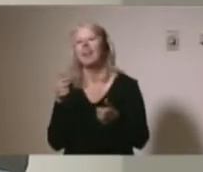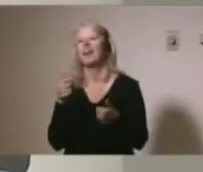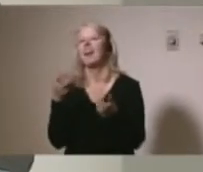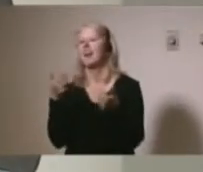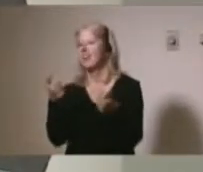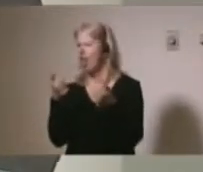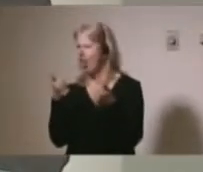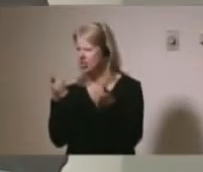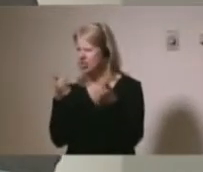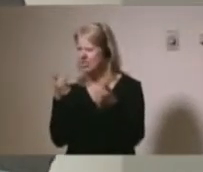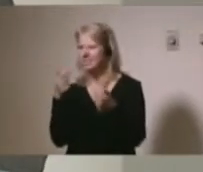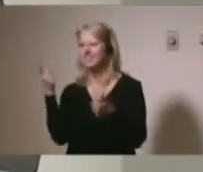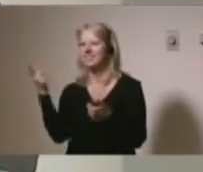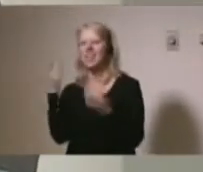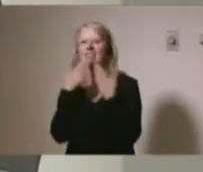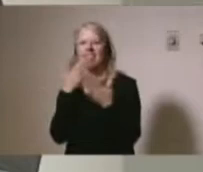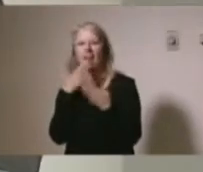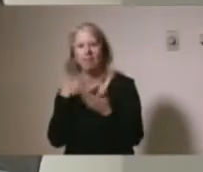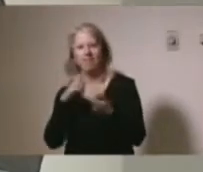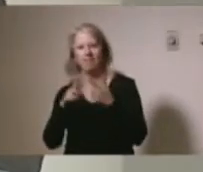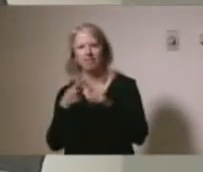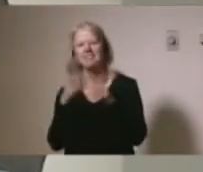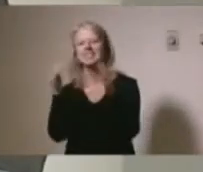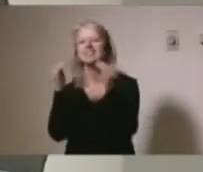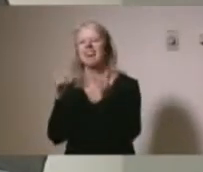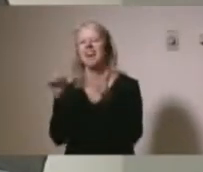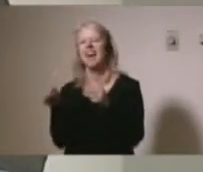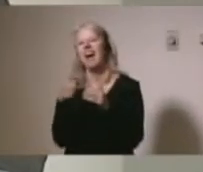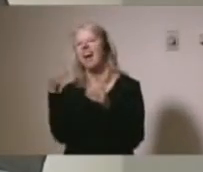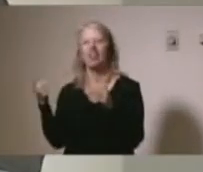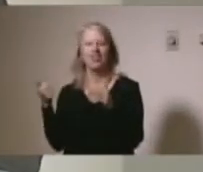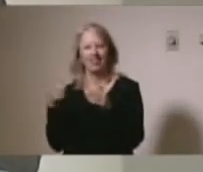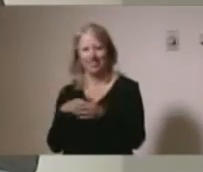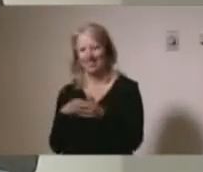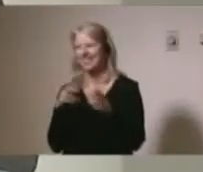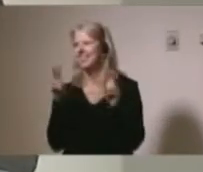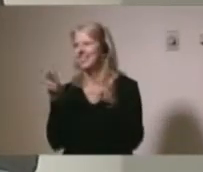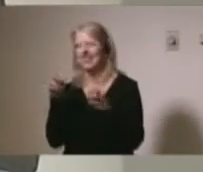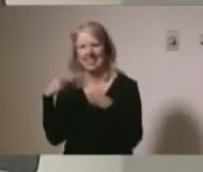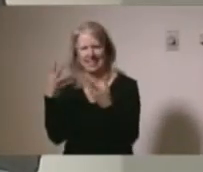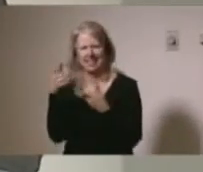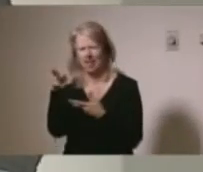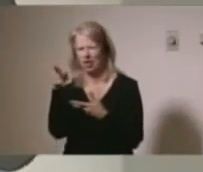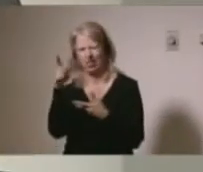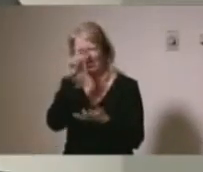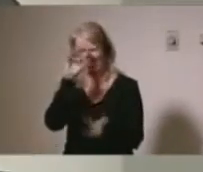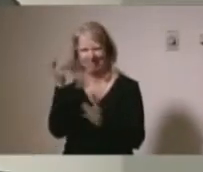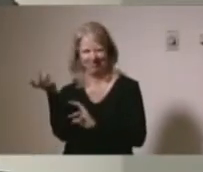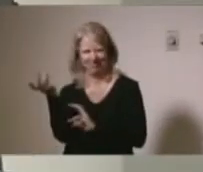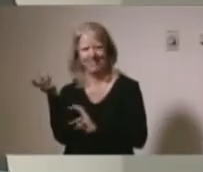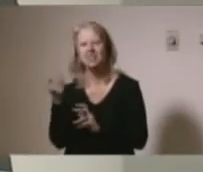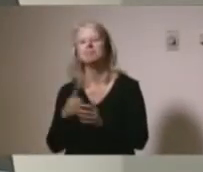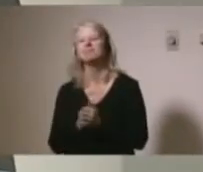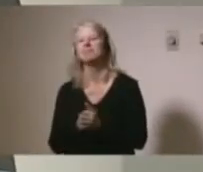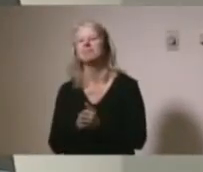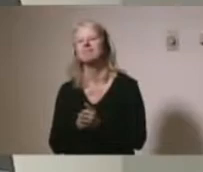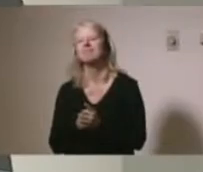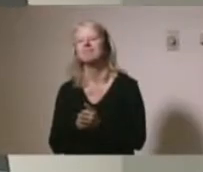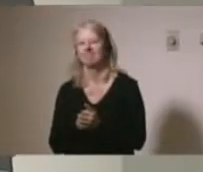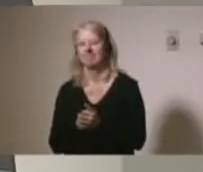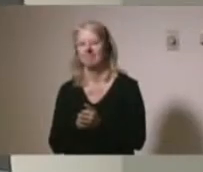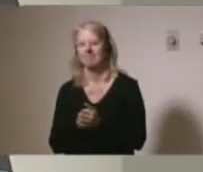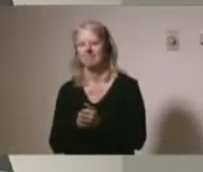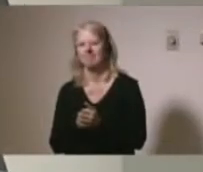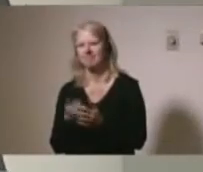friend. And now here's one that will definitely confuse you. And I've got a